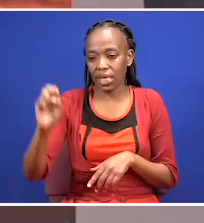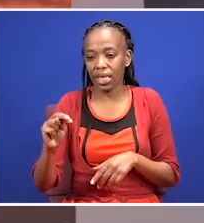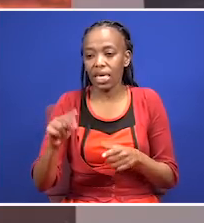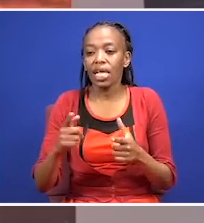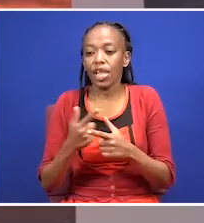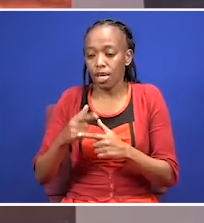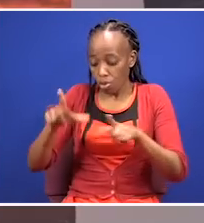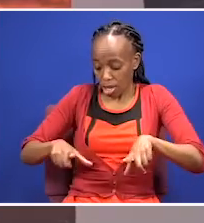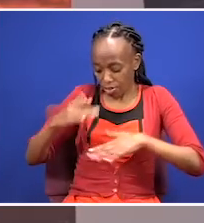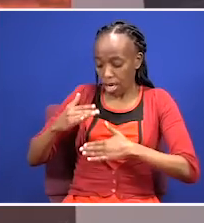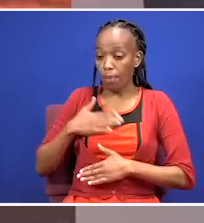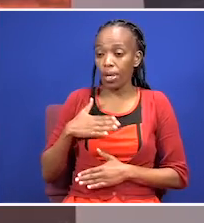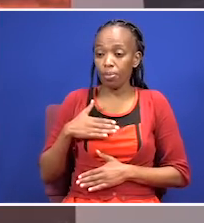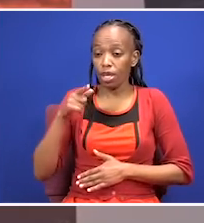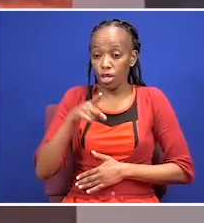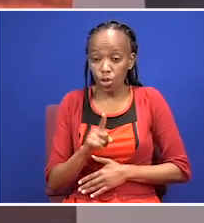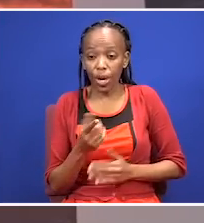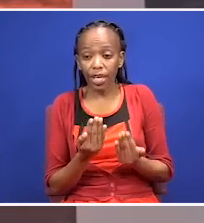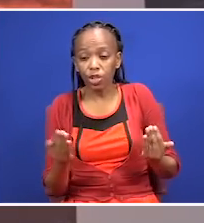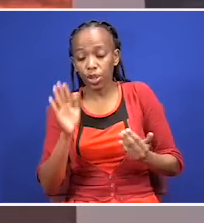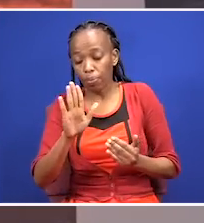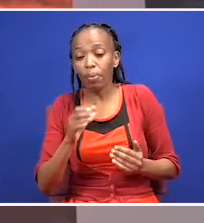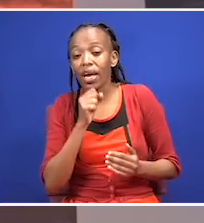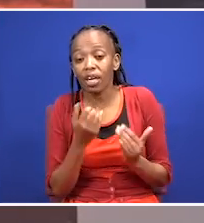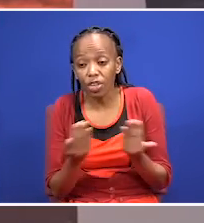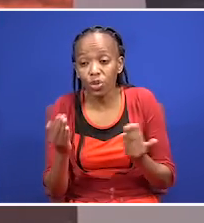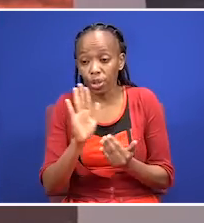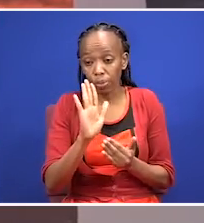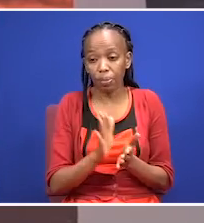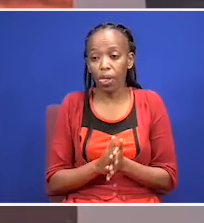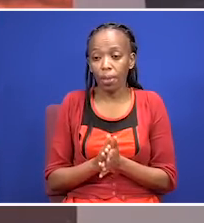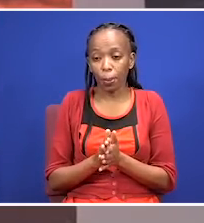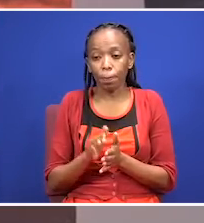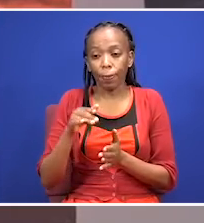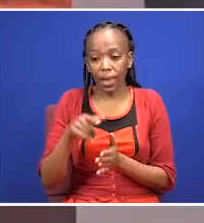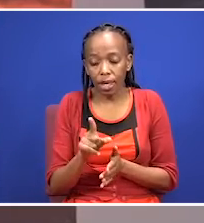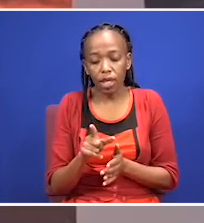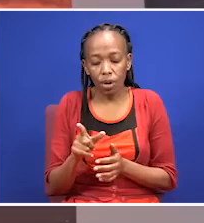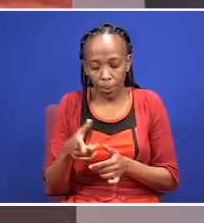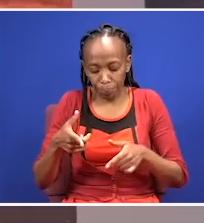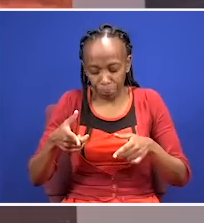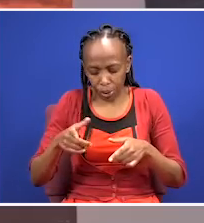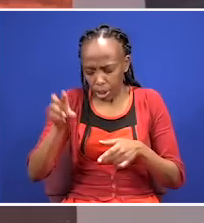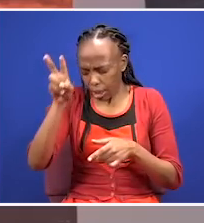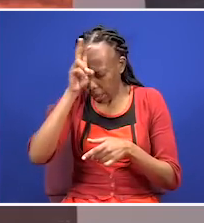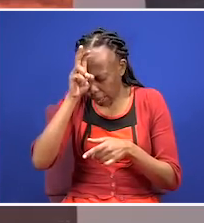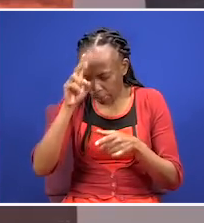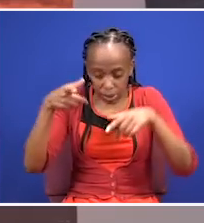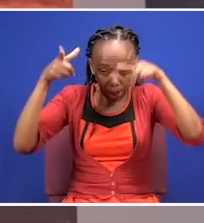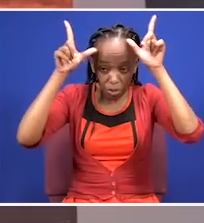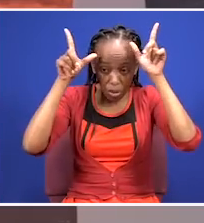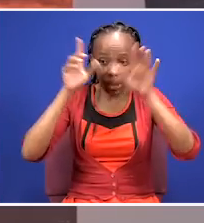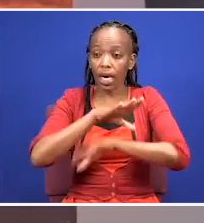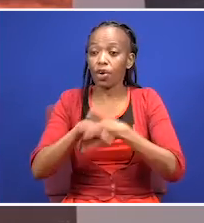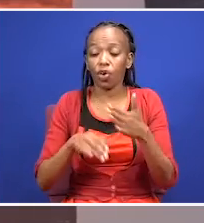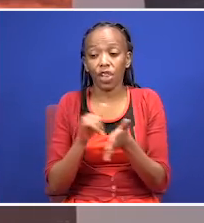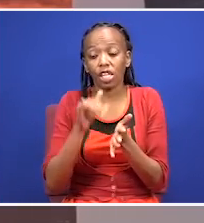you shall be near me you and your children and your children's children and our and your flocks your herds and